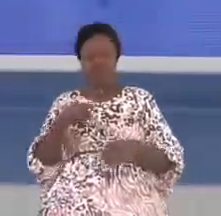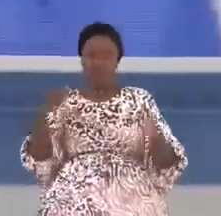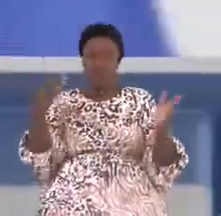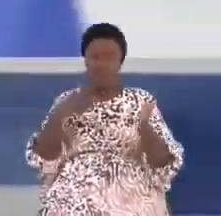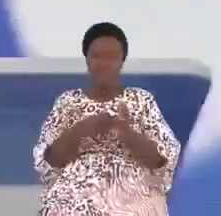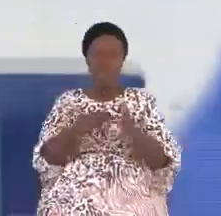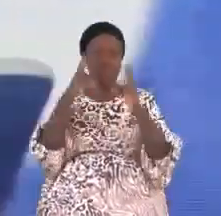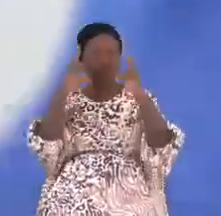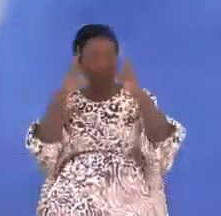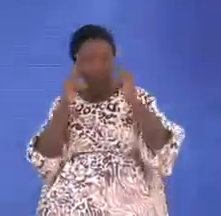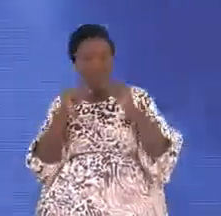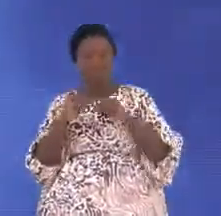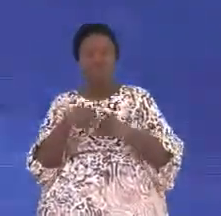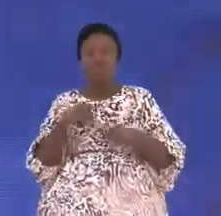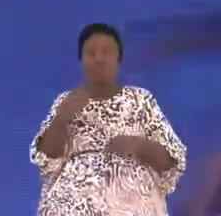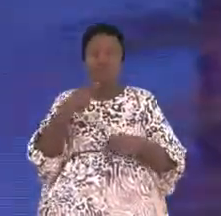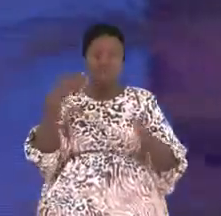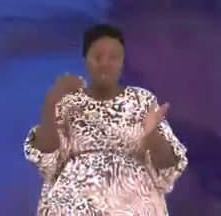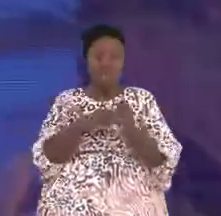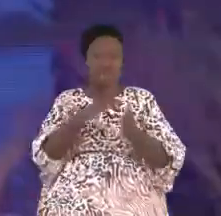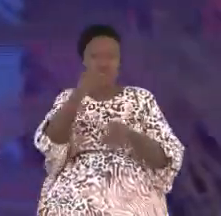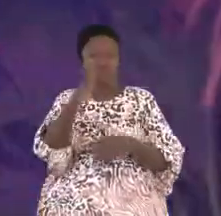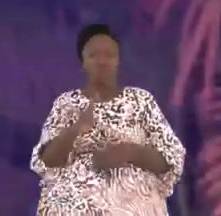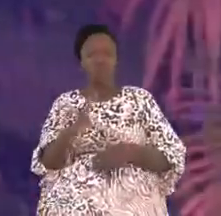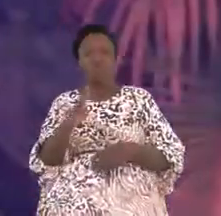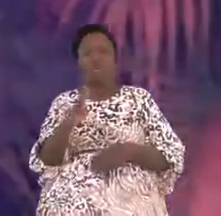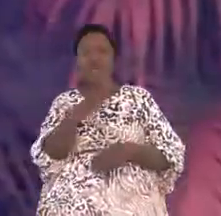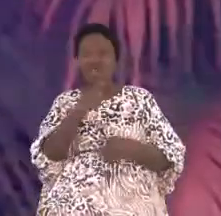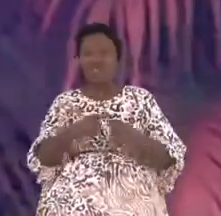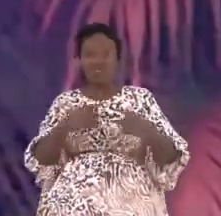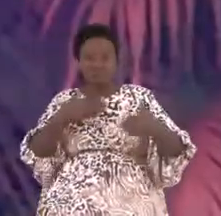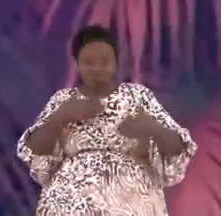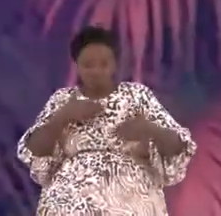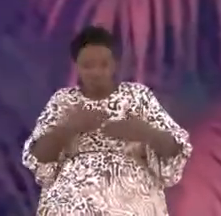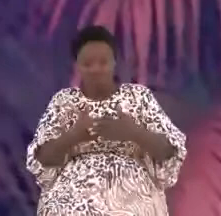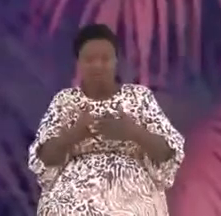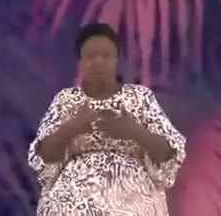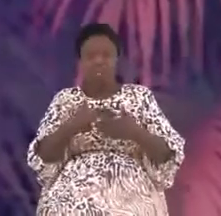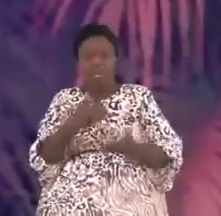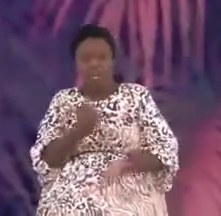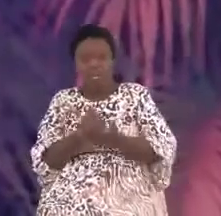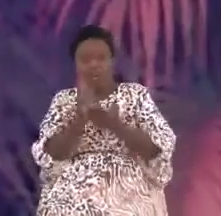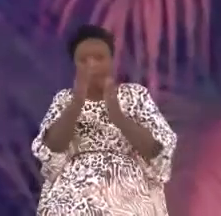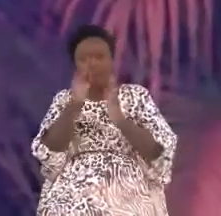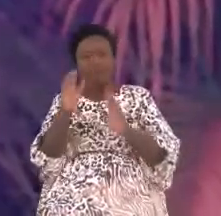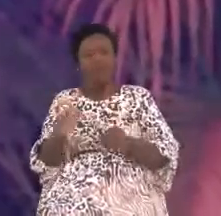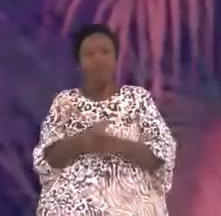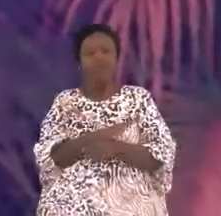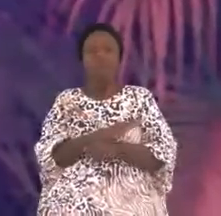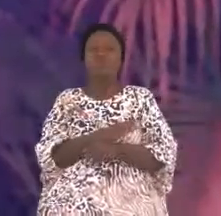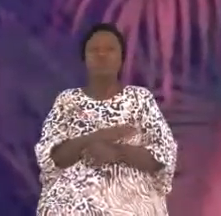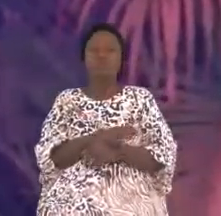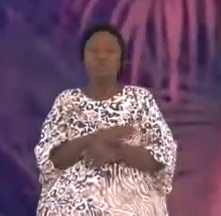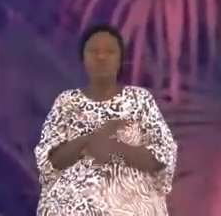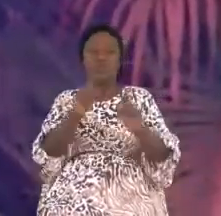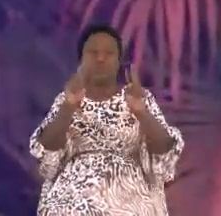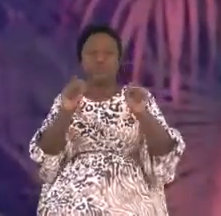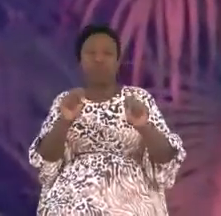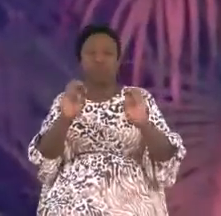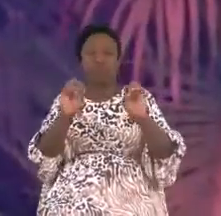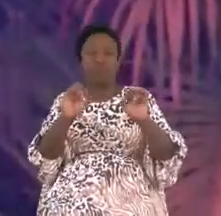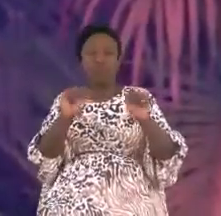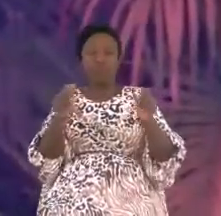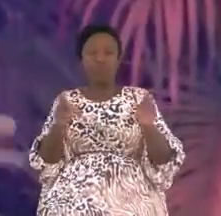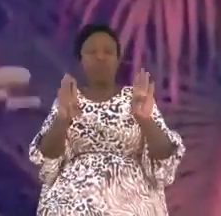nearest the most helpful neighbor wherefore and he brought us up out of